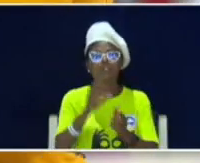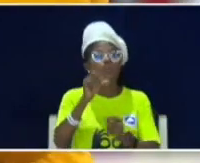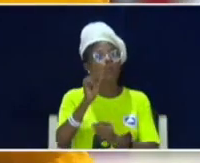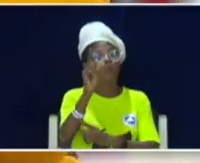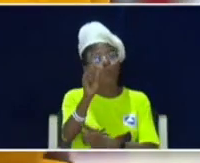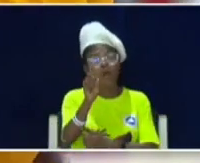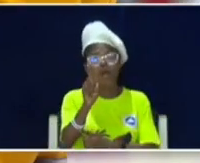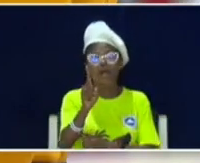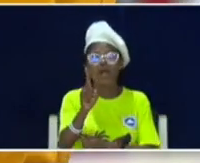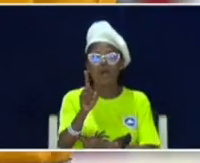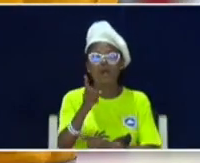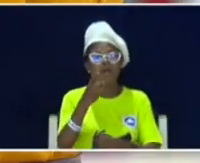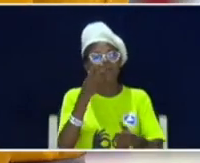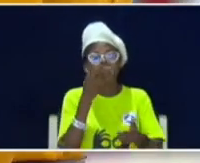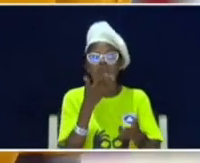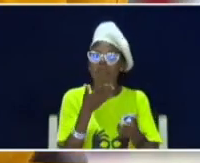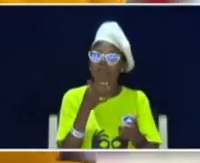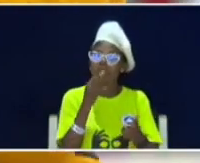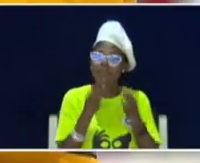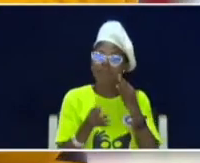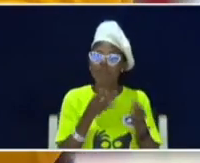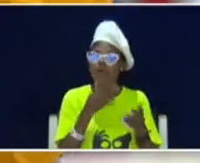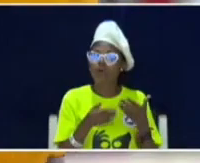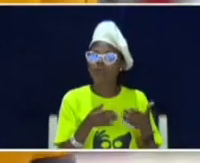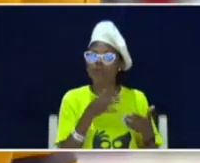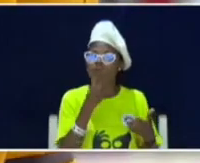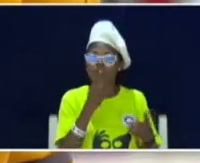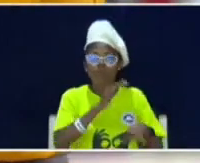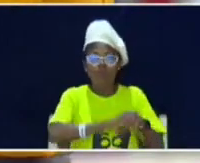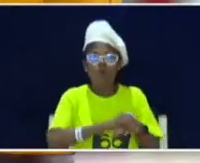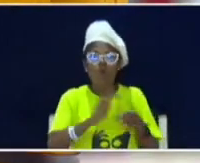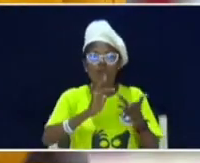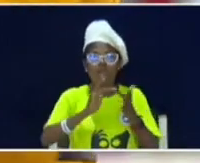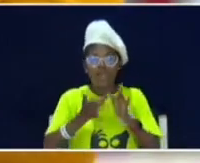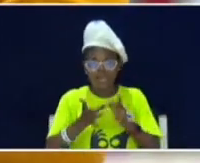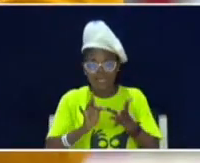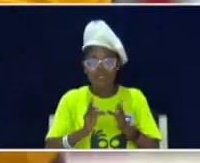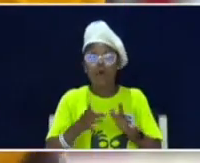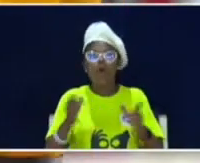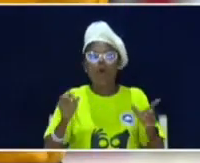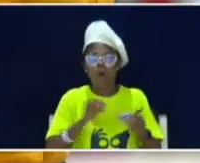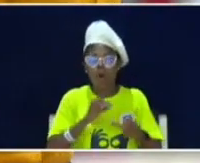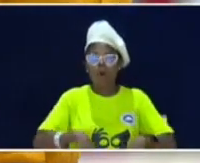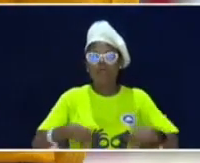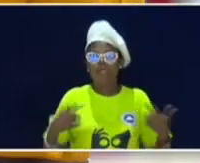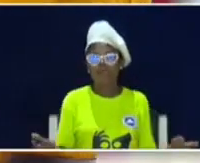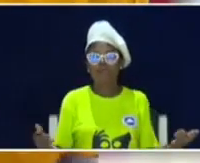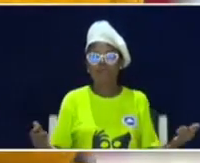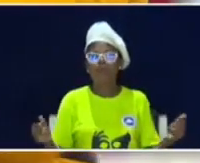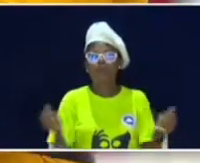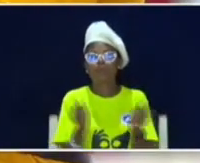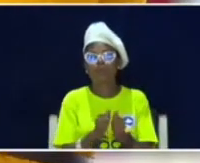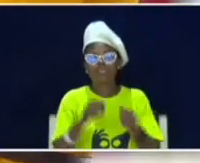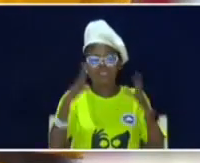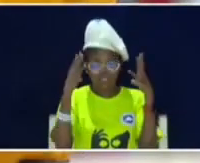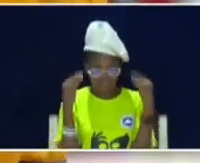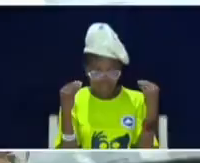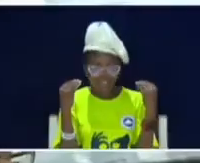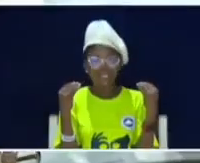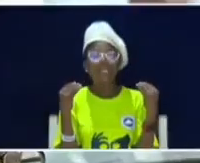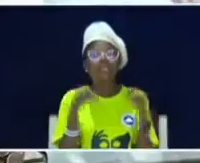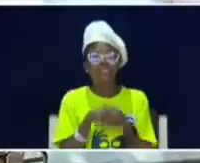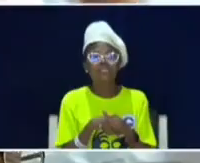one, whether on site or online, will live here with a plastic experience in the name